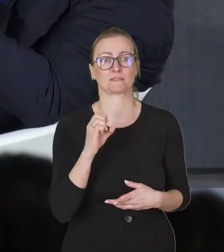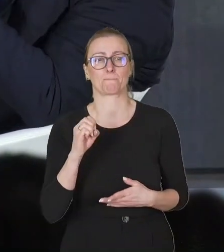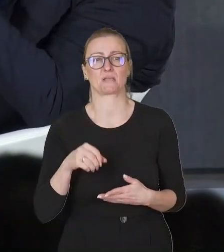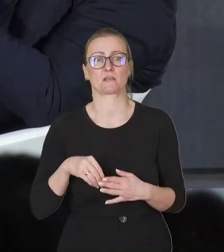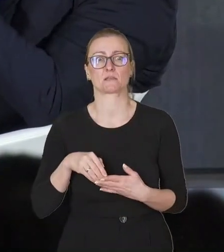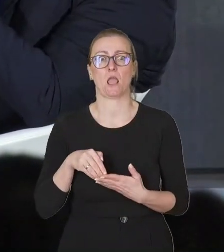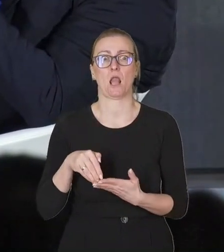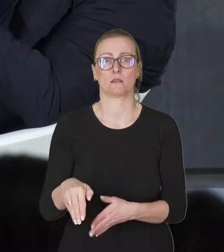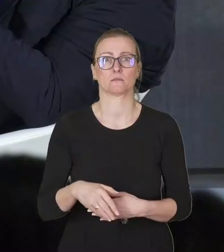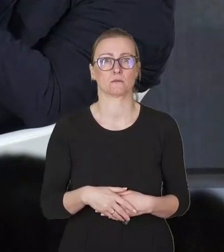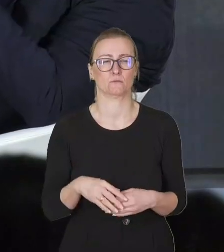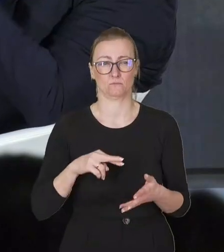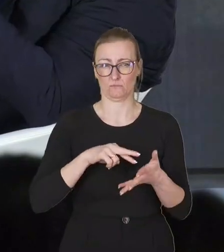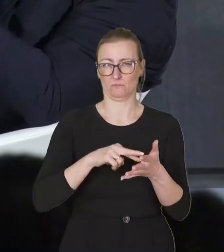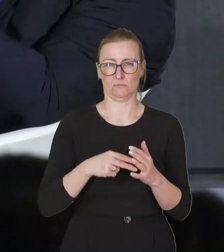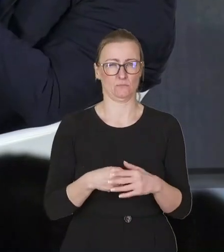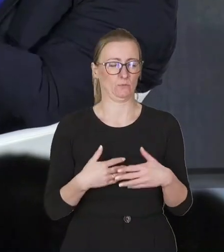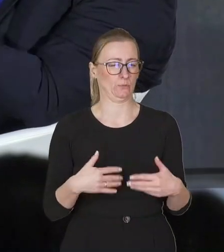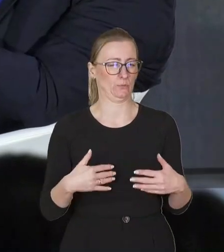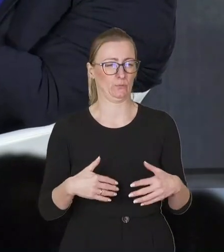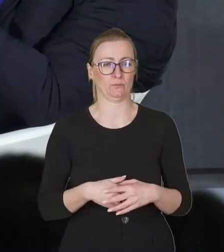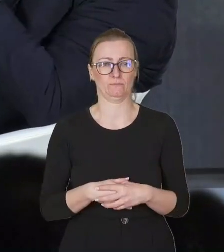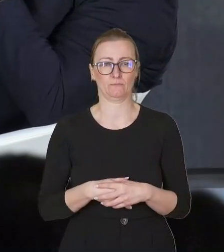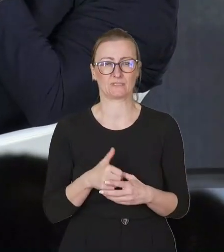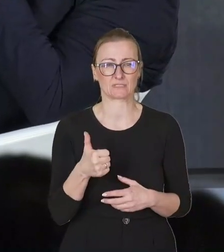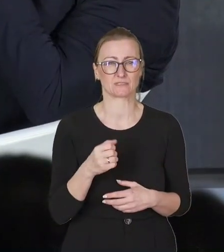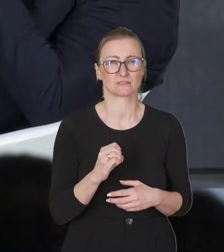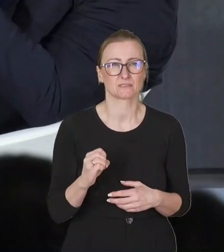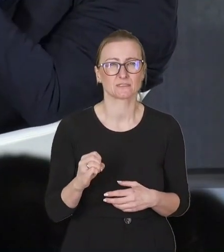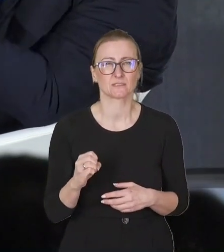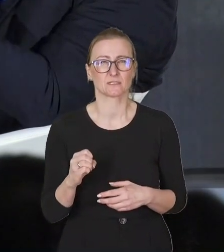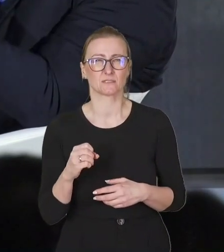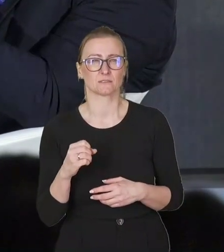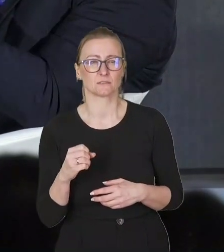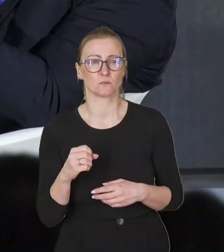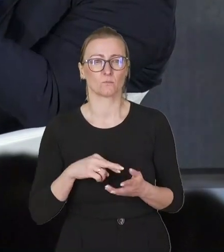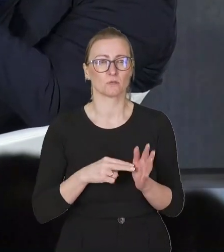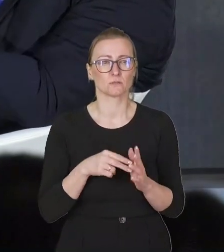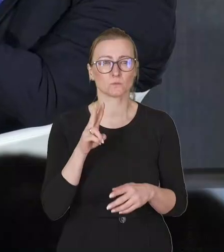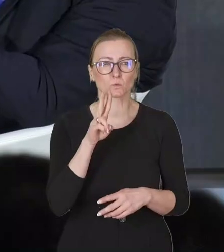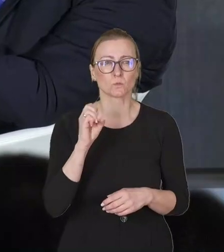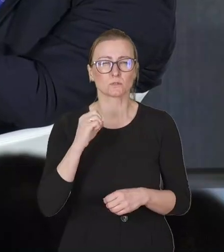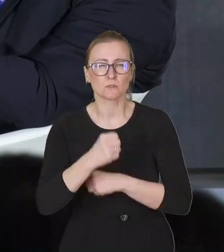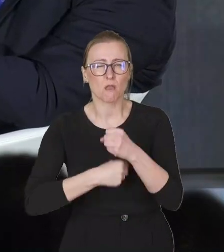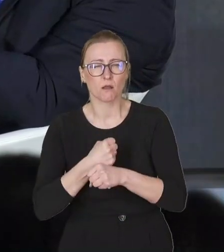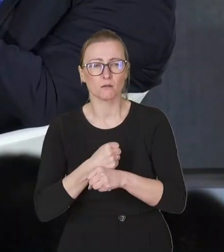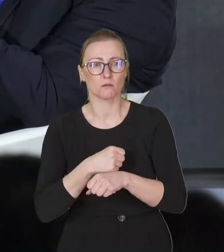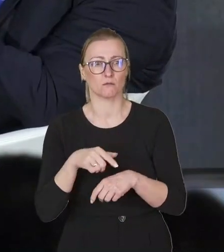euros. 60,000. 20 years of working of thousands of people in one